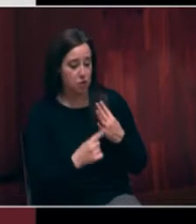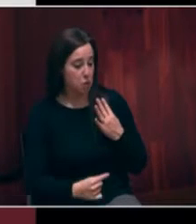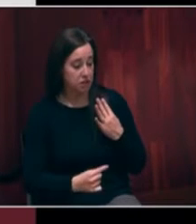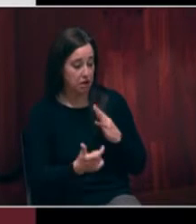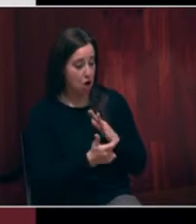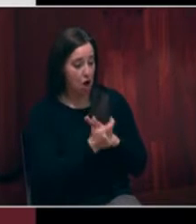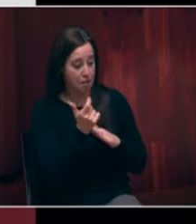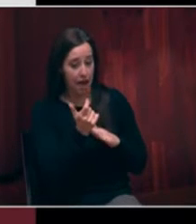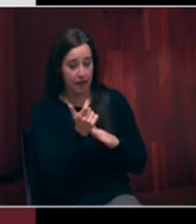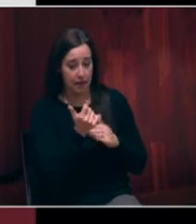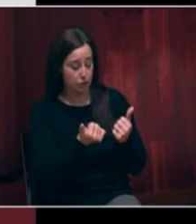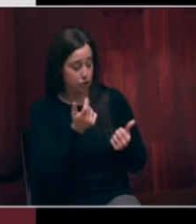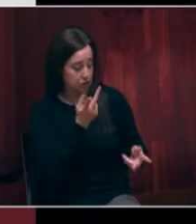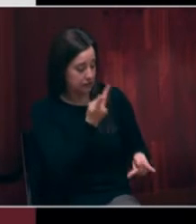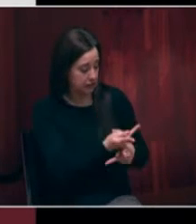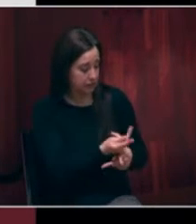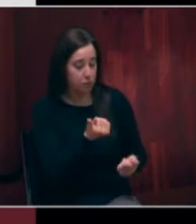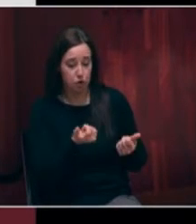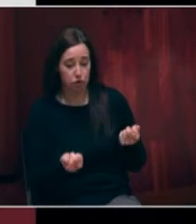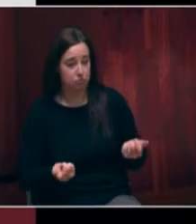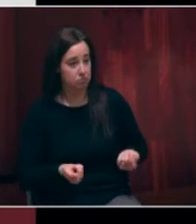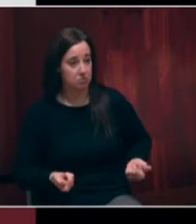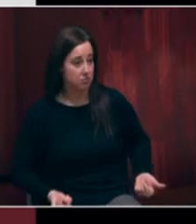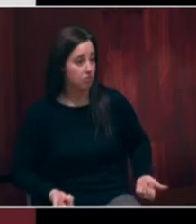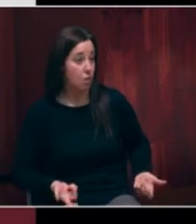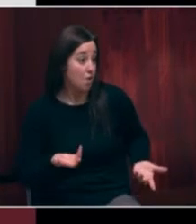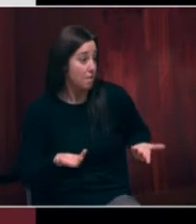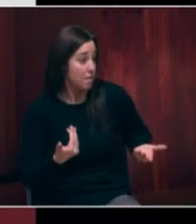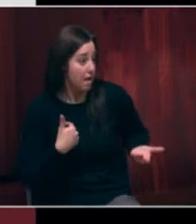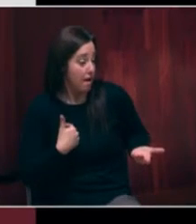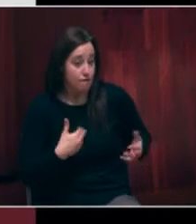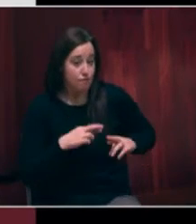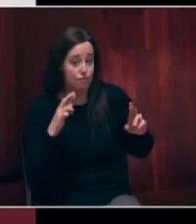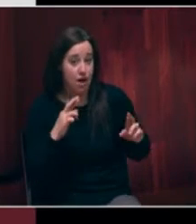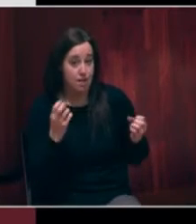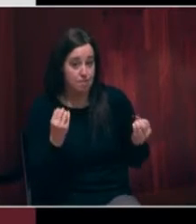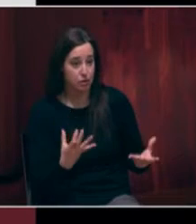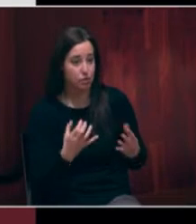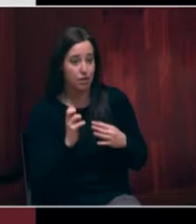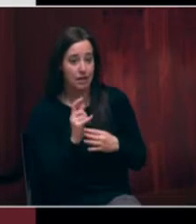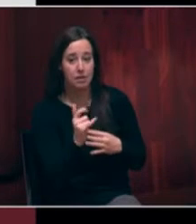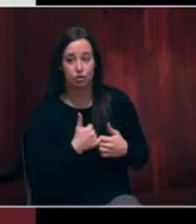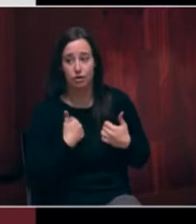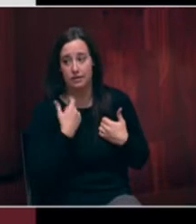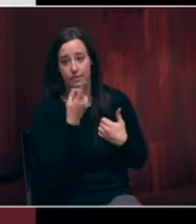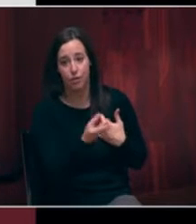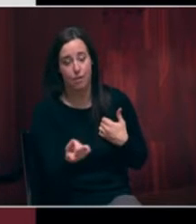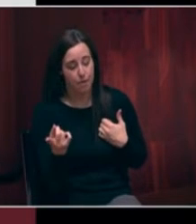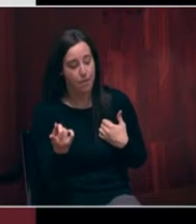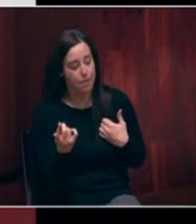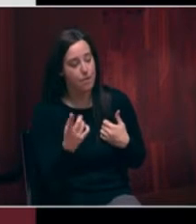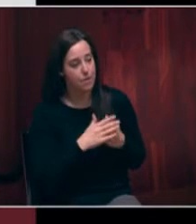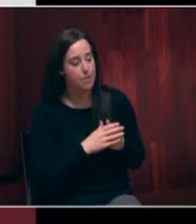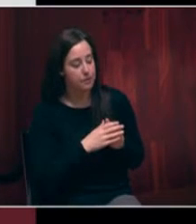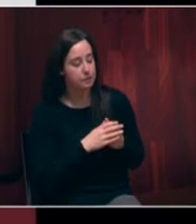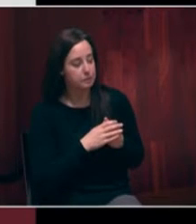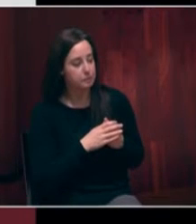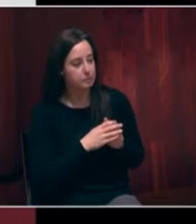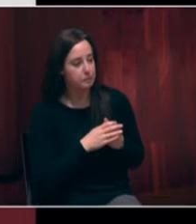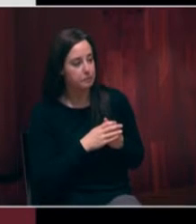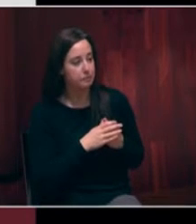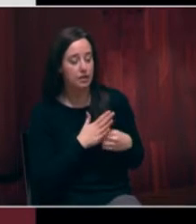keep and which ones to get rid of, or we might have multiple ones in the system still. So great to let us know. Please,